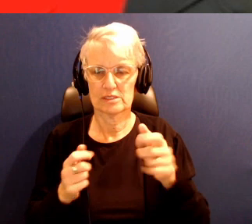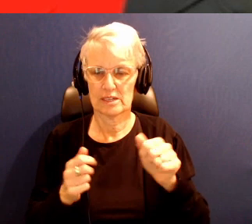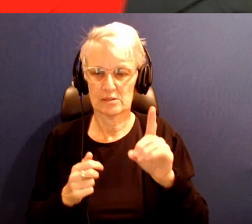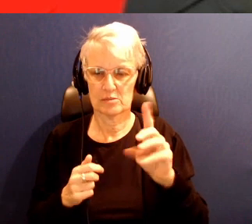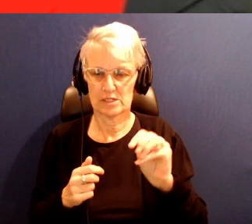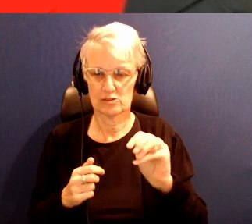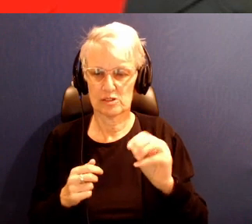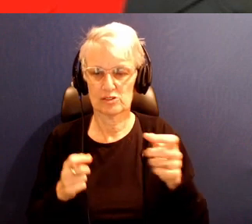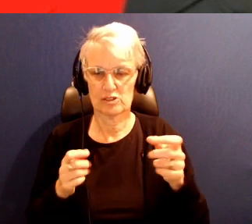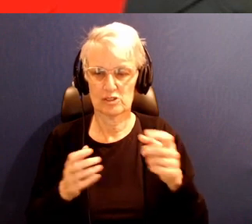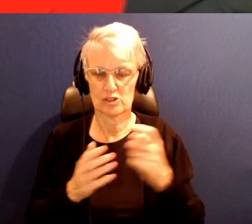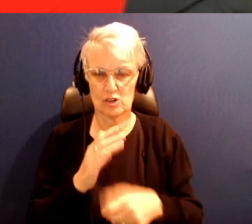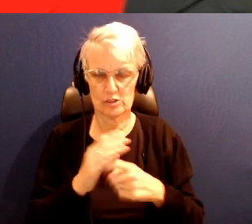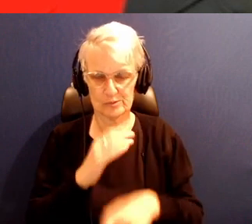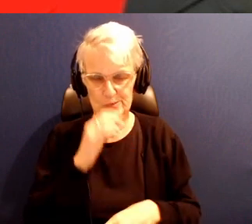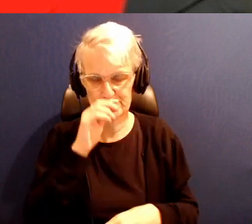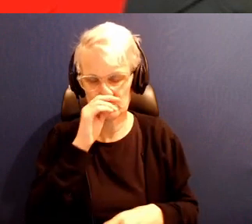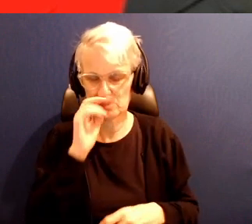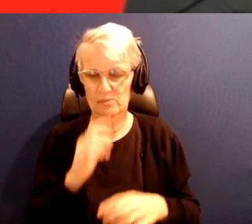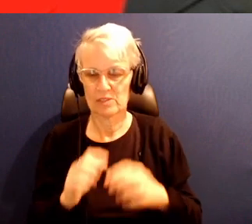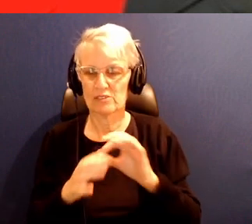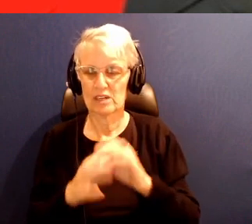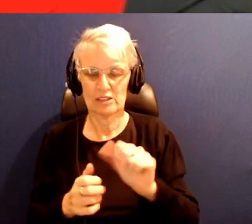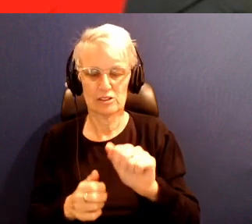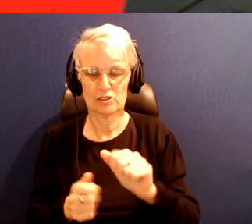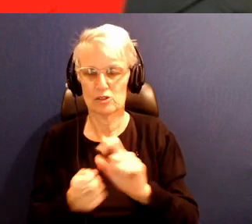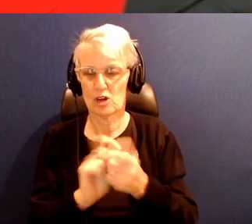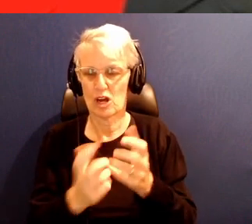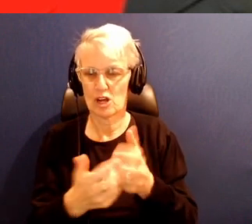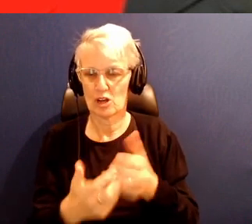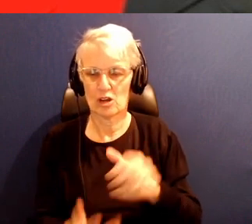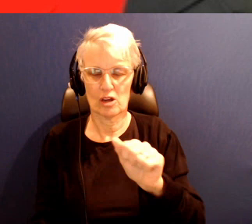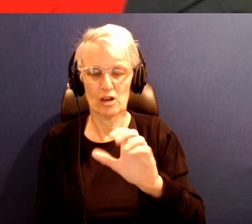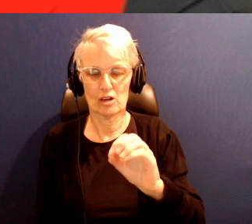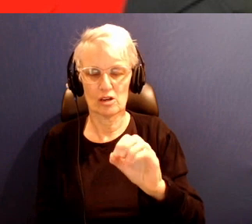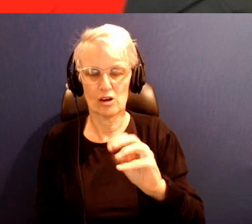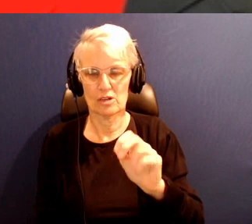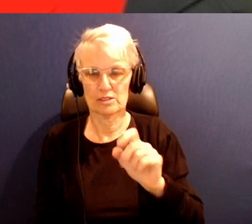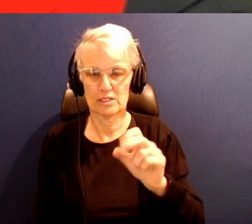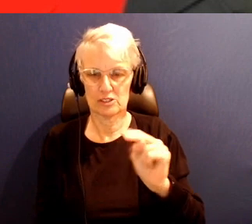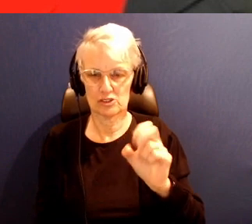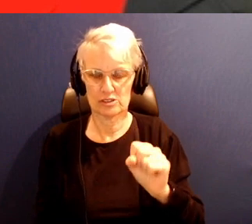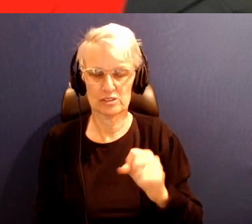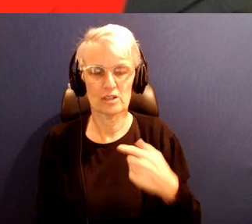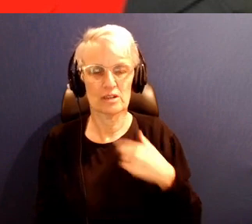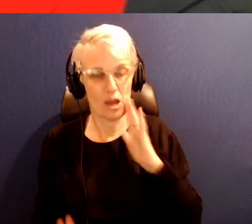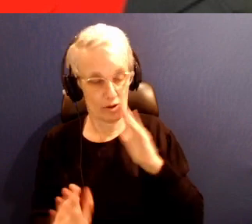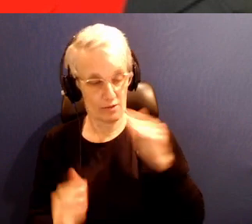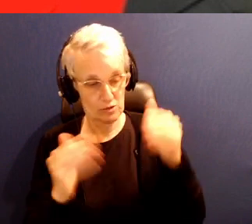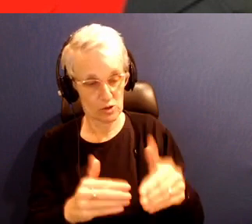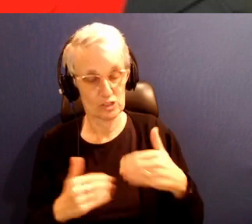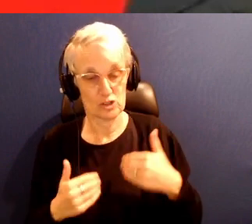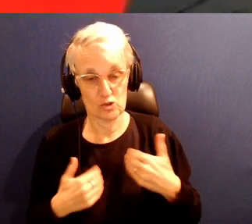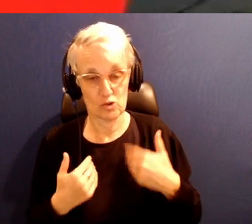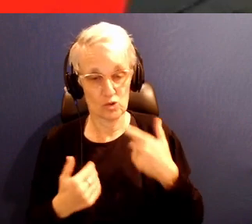administration costs. Now on accommodations. Since the IEP is targeting